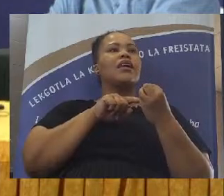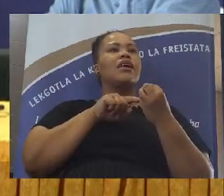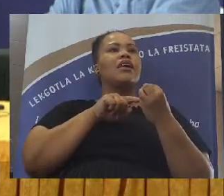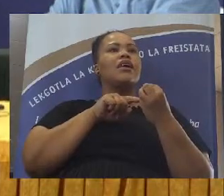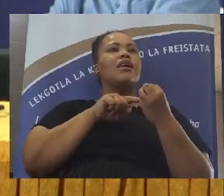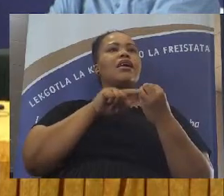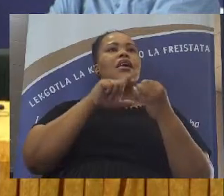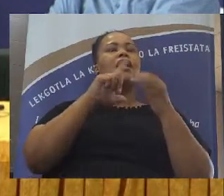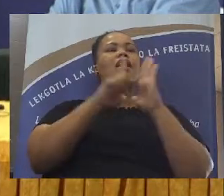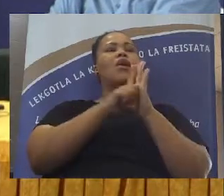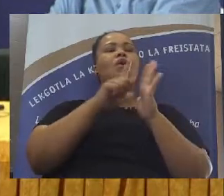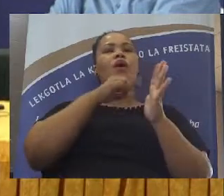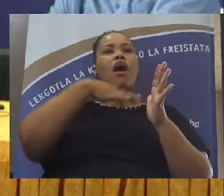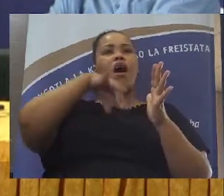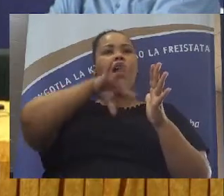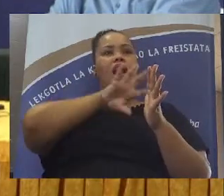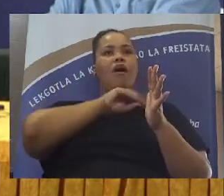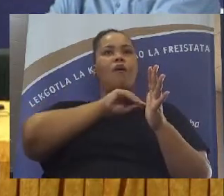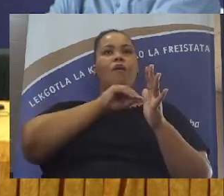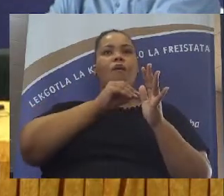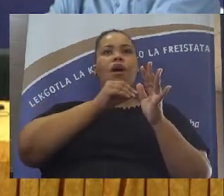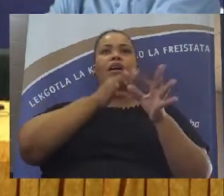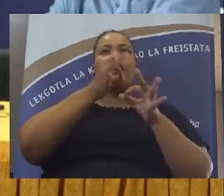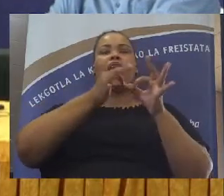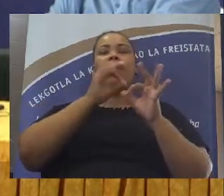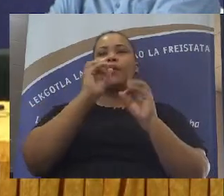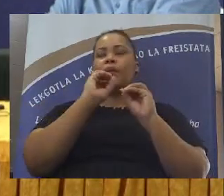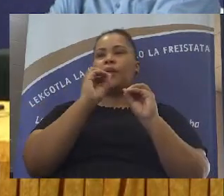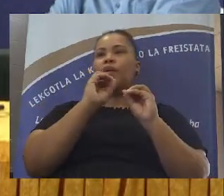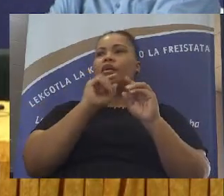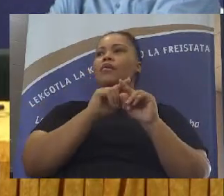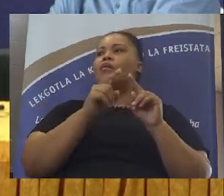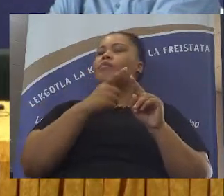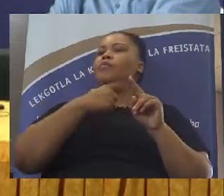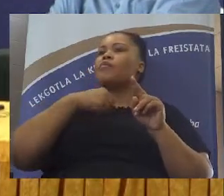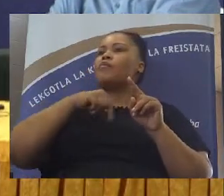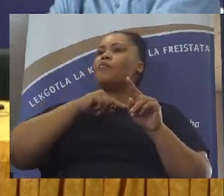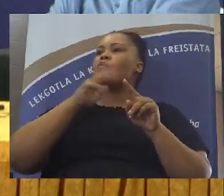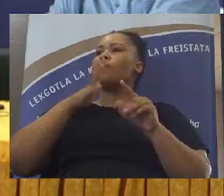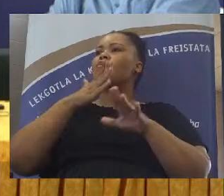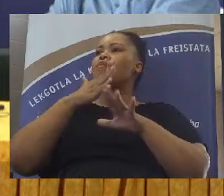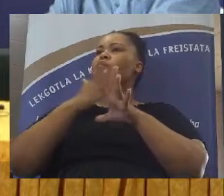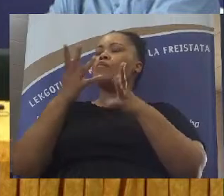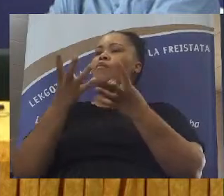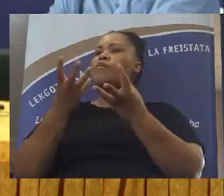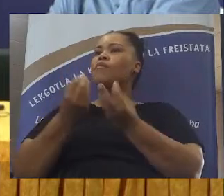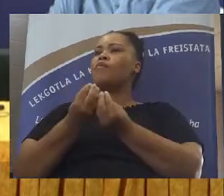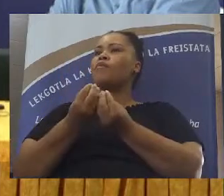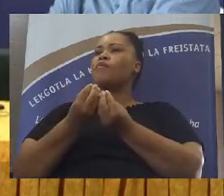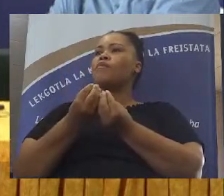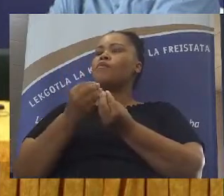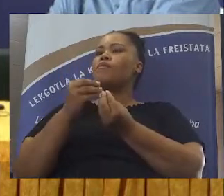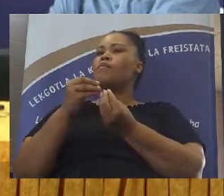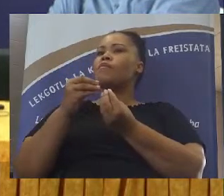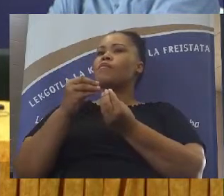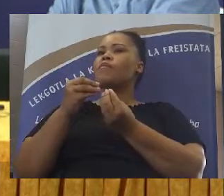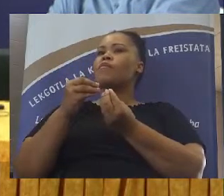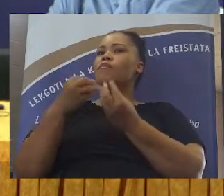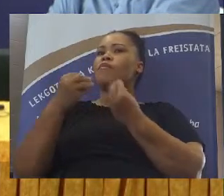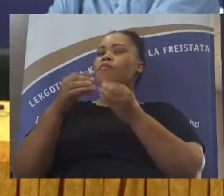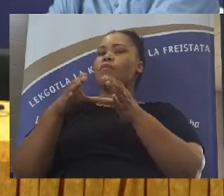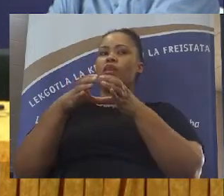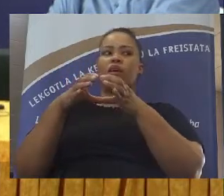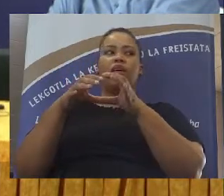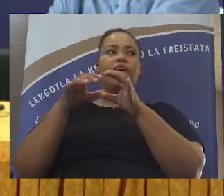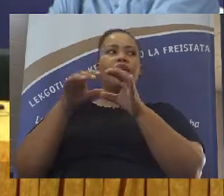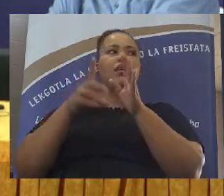our legislation. But we will work with our Small Enterprise Development Agency so that they can